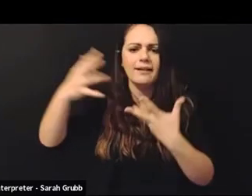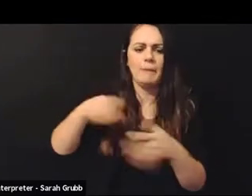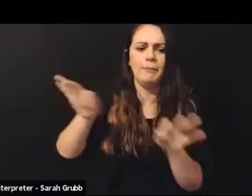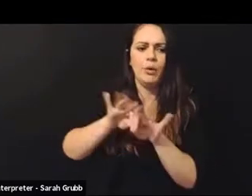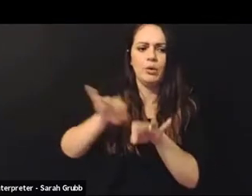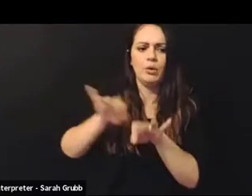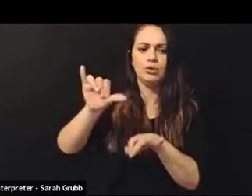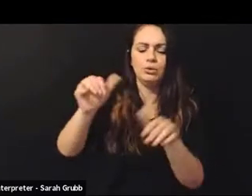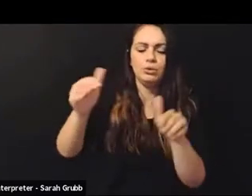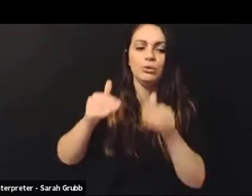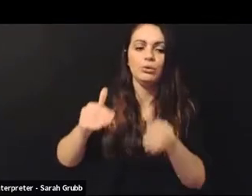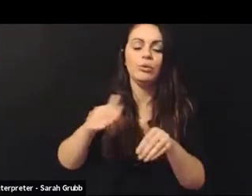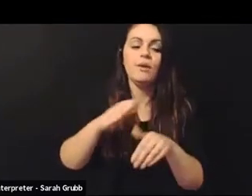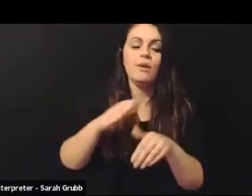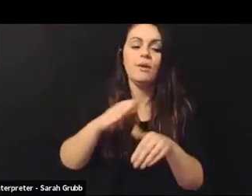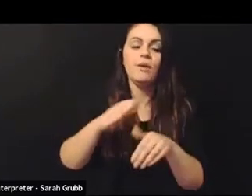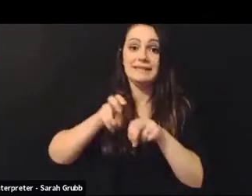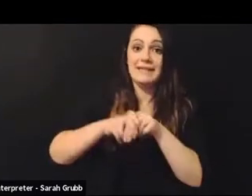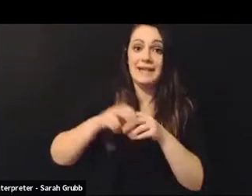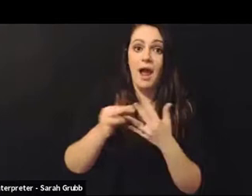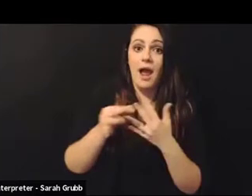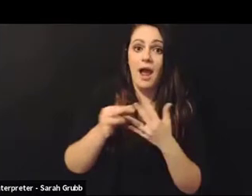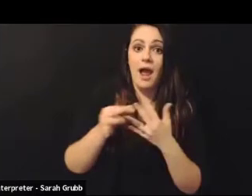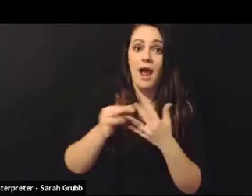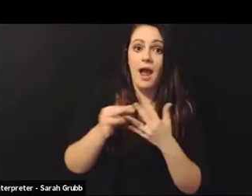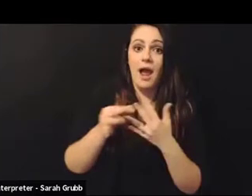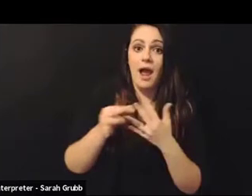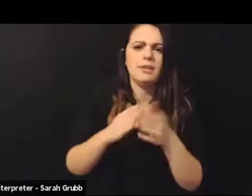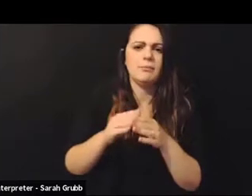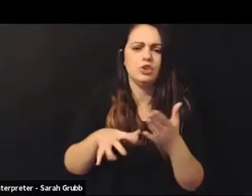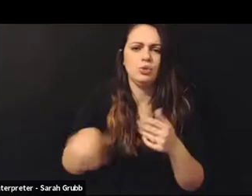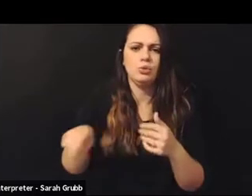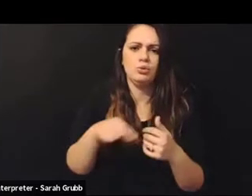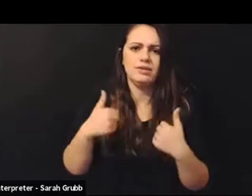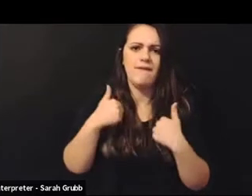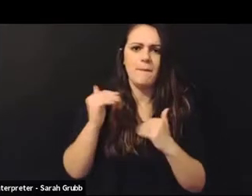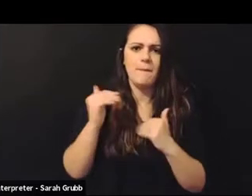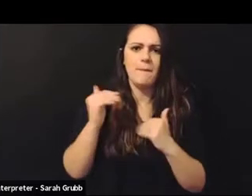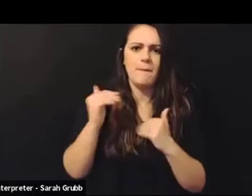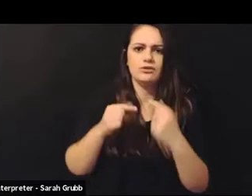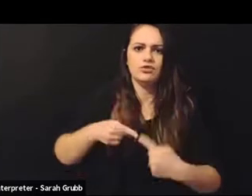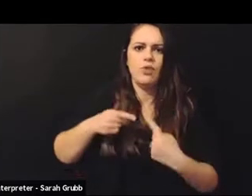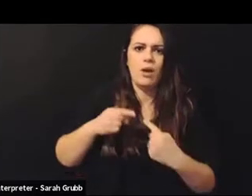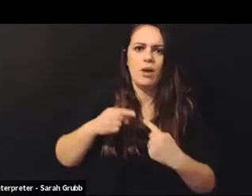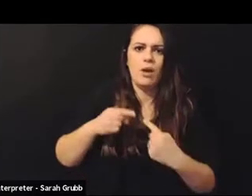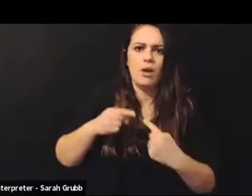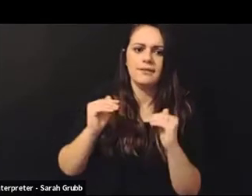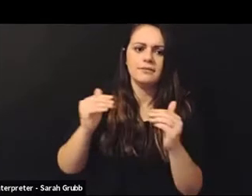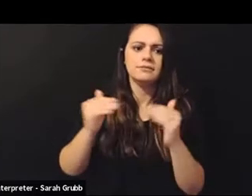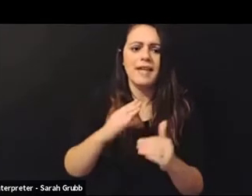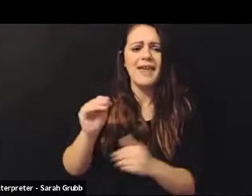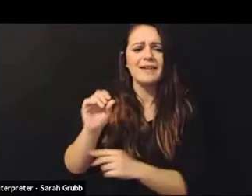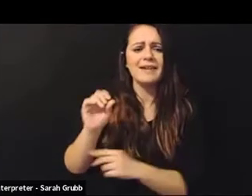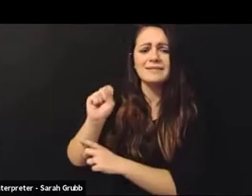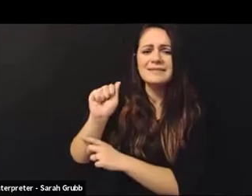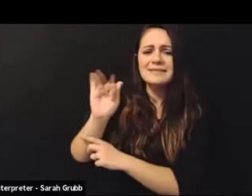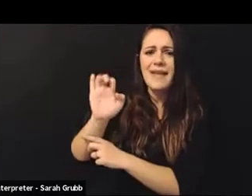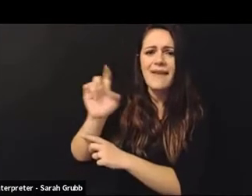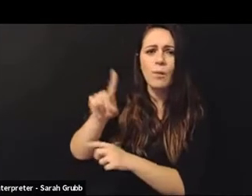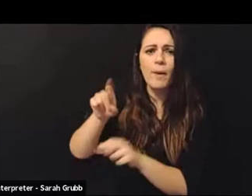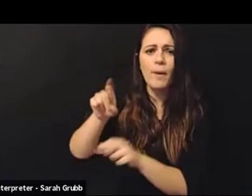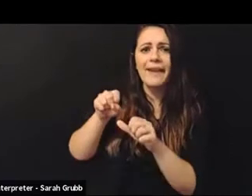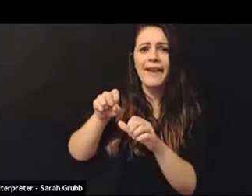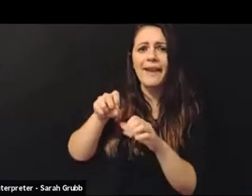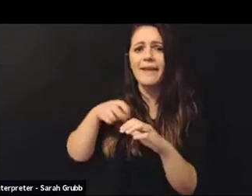for students who have balance issues. And then a safe place for the kid just to go charge and relax. So I talked about earlier, this is what our friend Jet had to do.